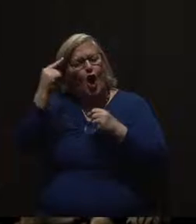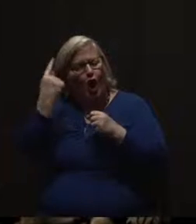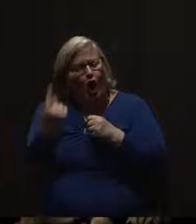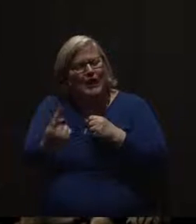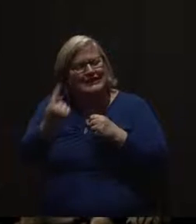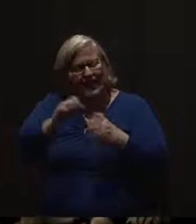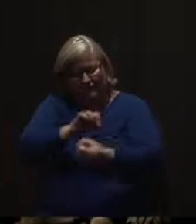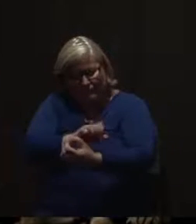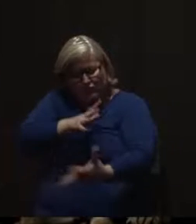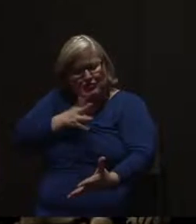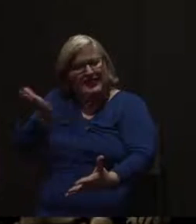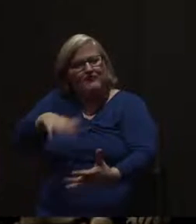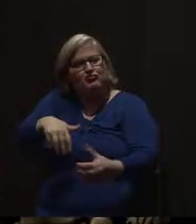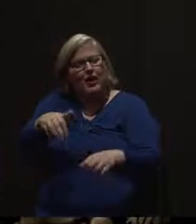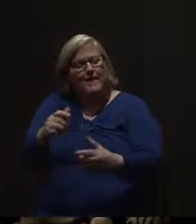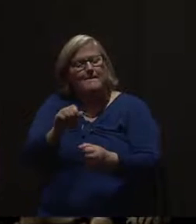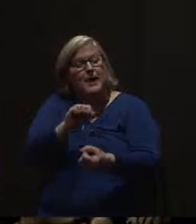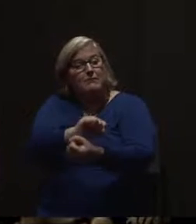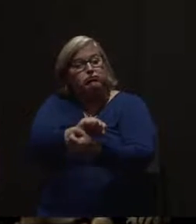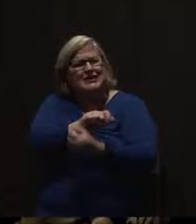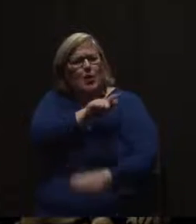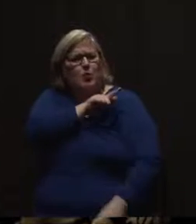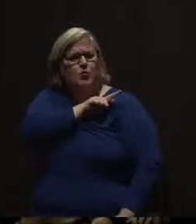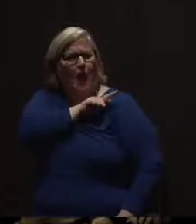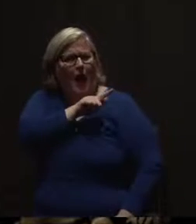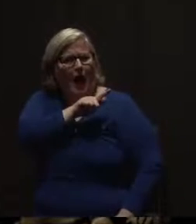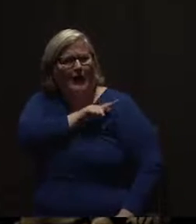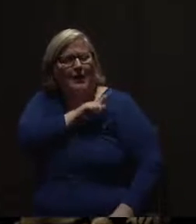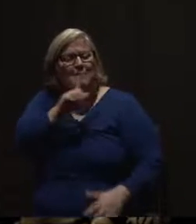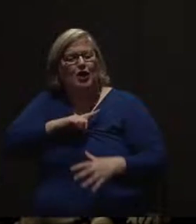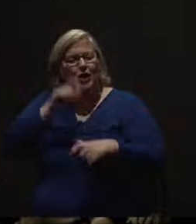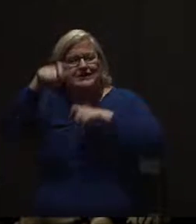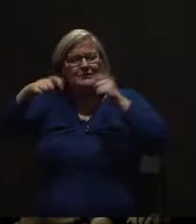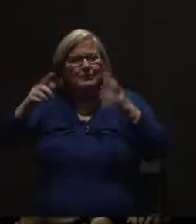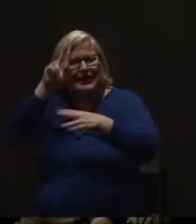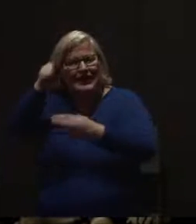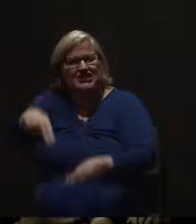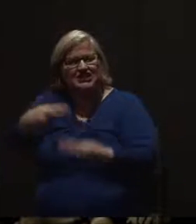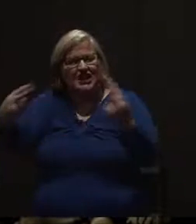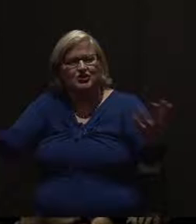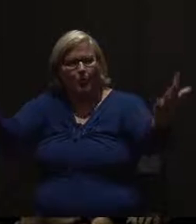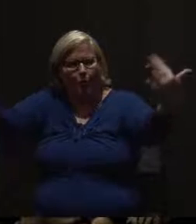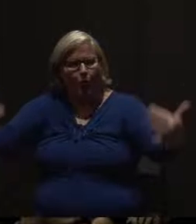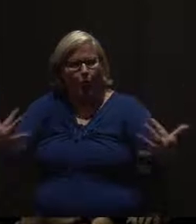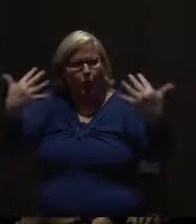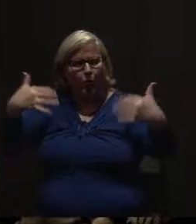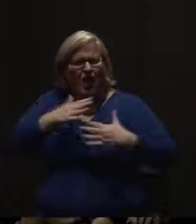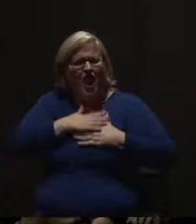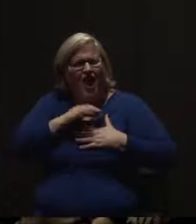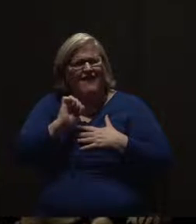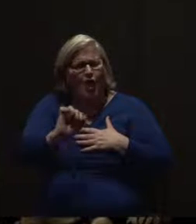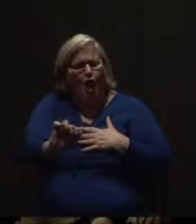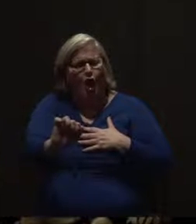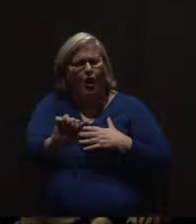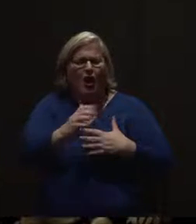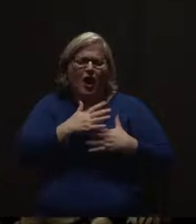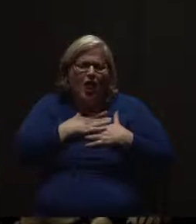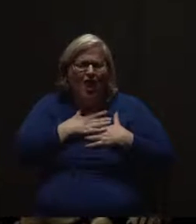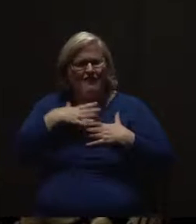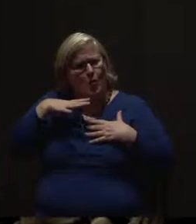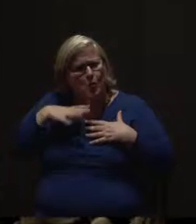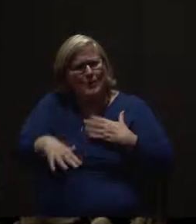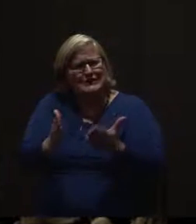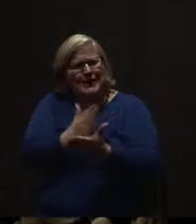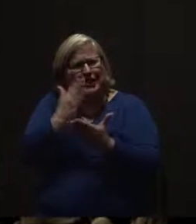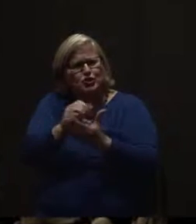first example of successful love politics that I can remember in my life. So we can change the way our love can